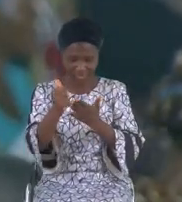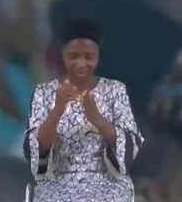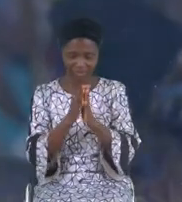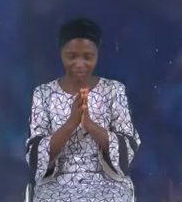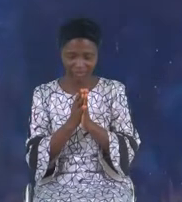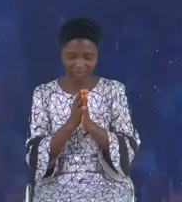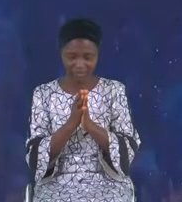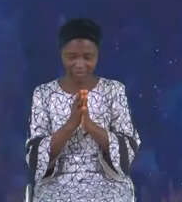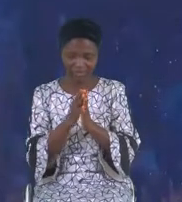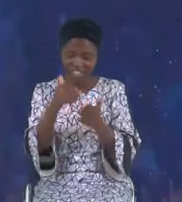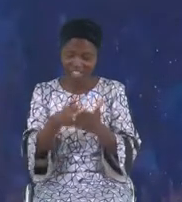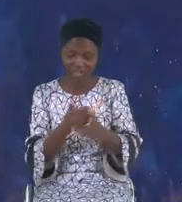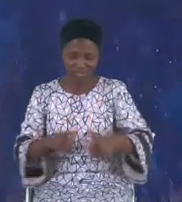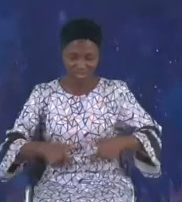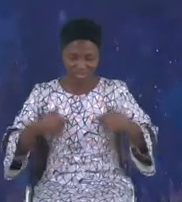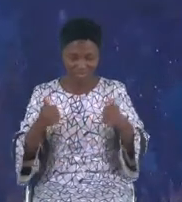New life.